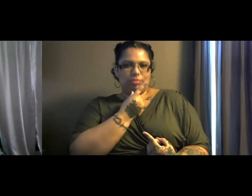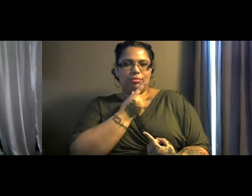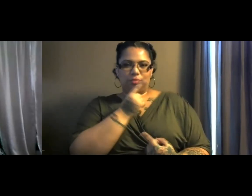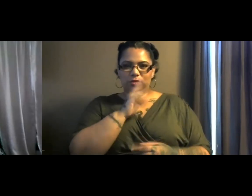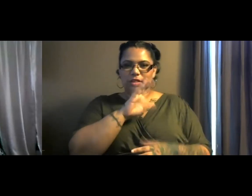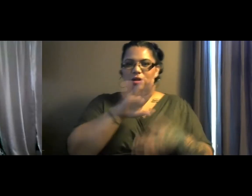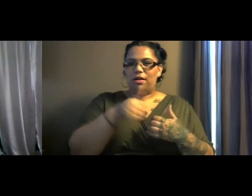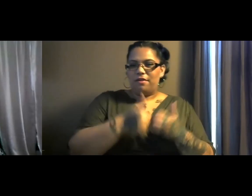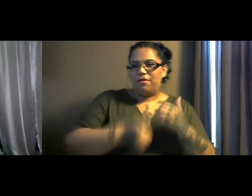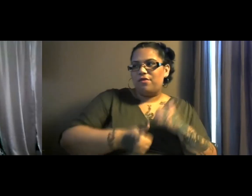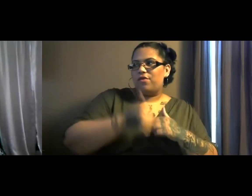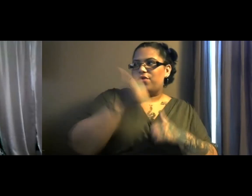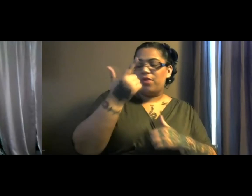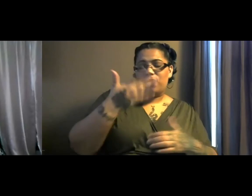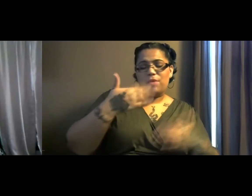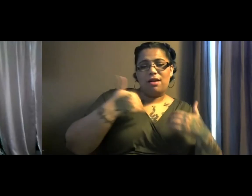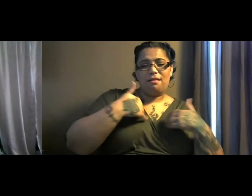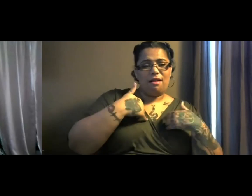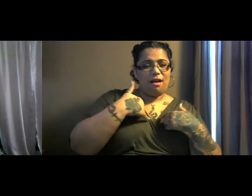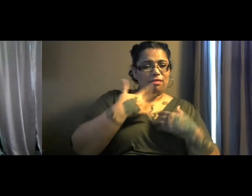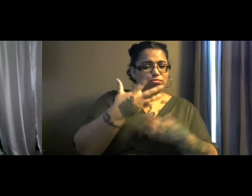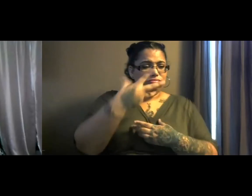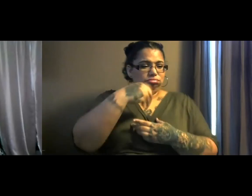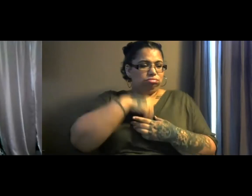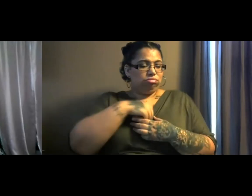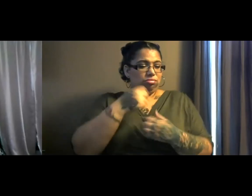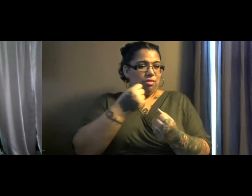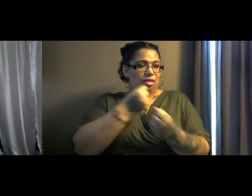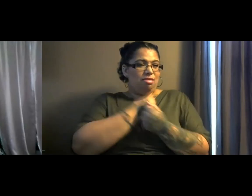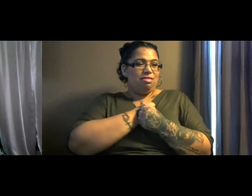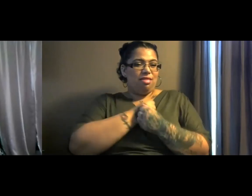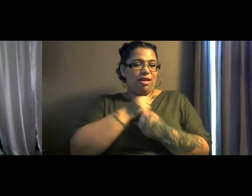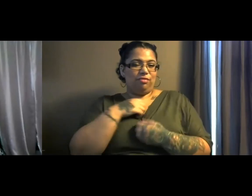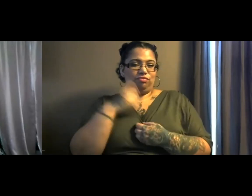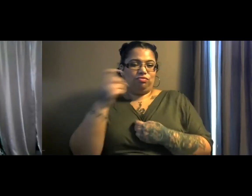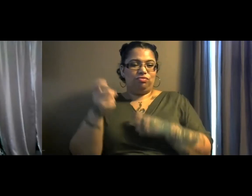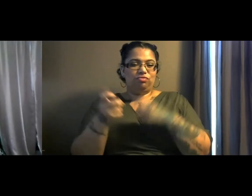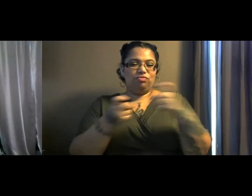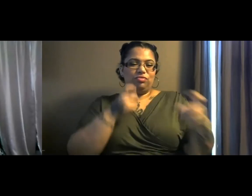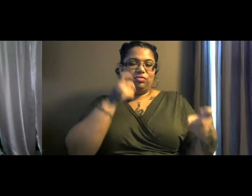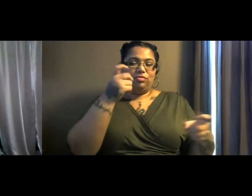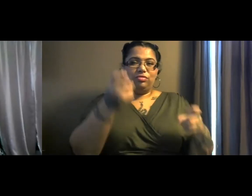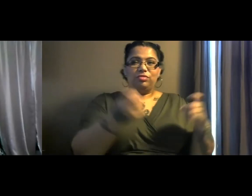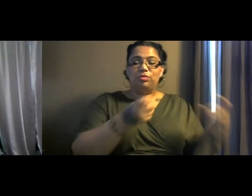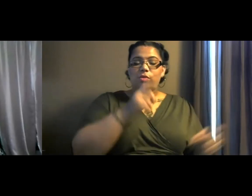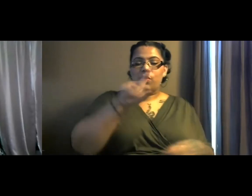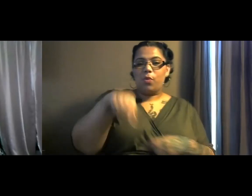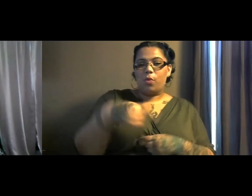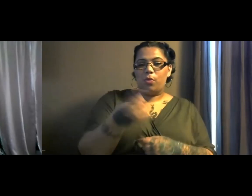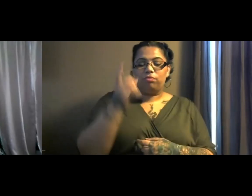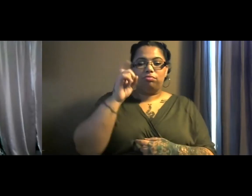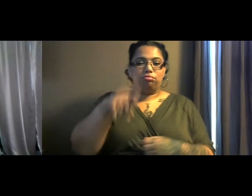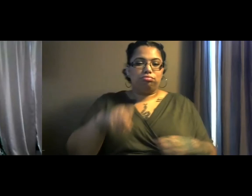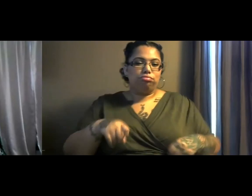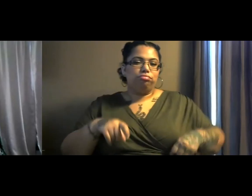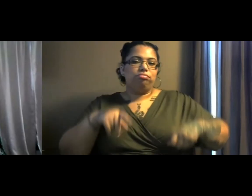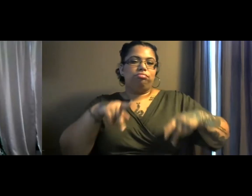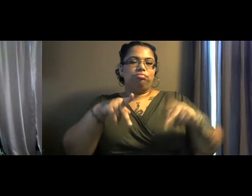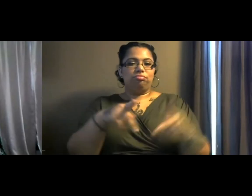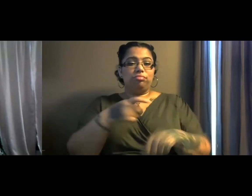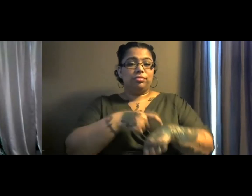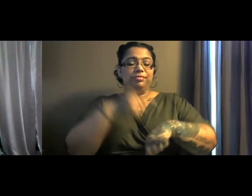love inside to give away. All you really need is a chance. Time is